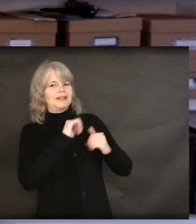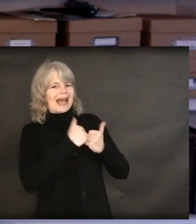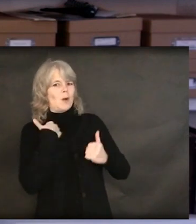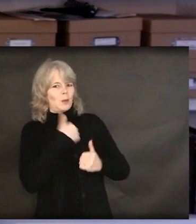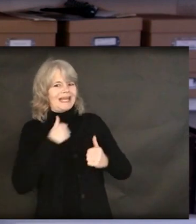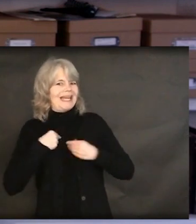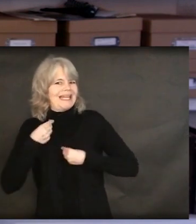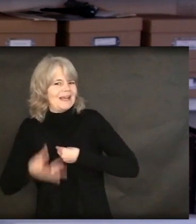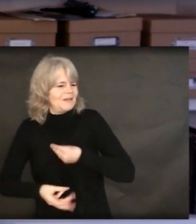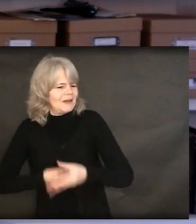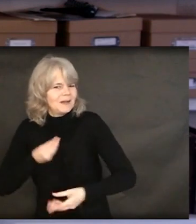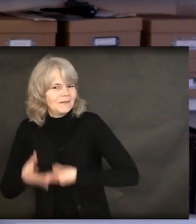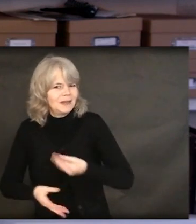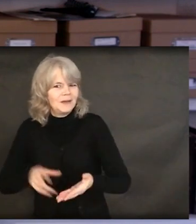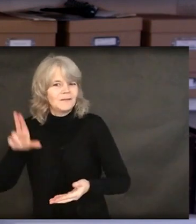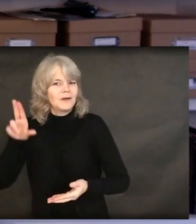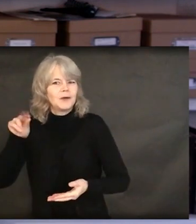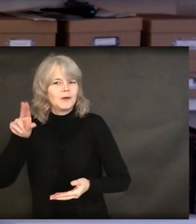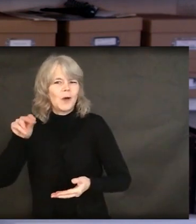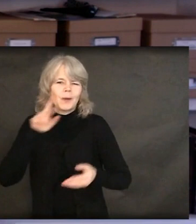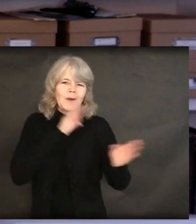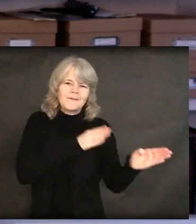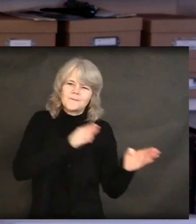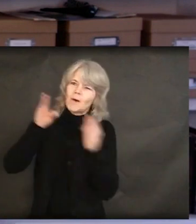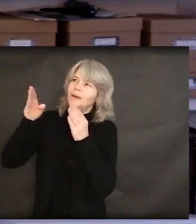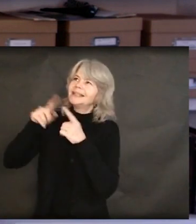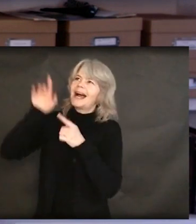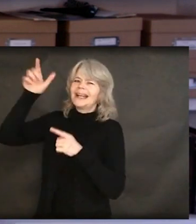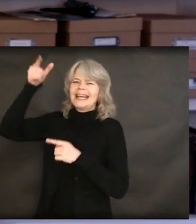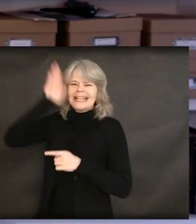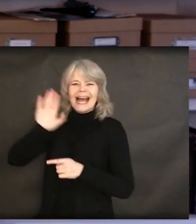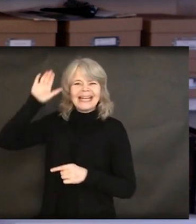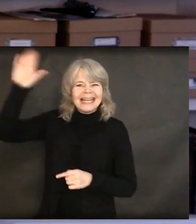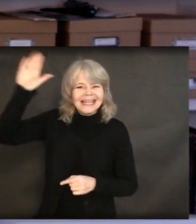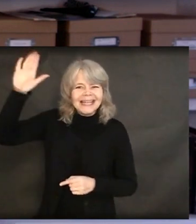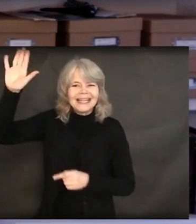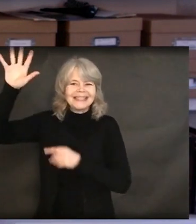much as what difference God's generosity makes.